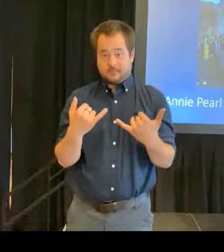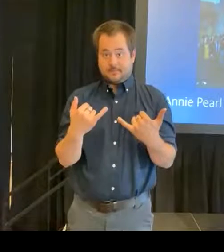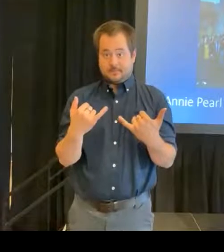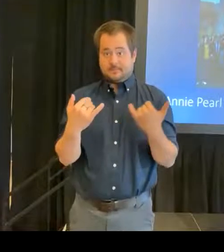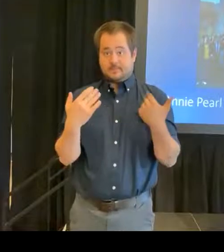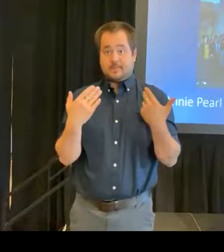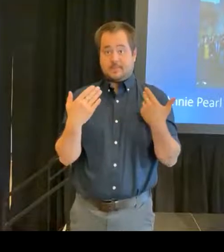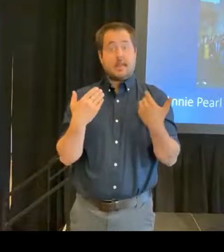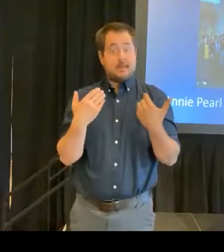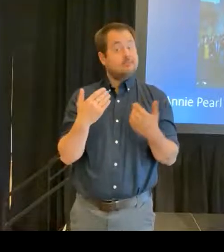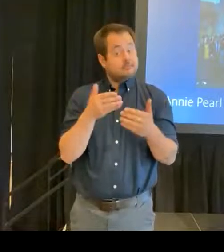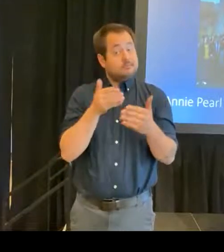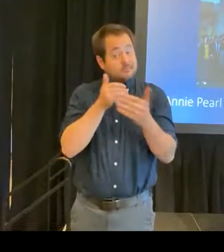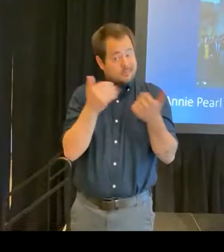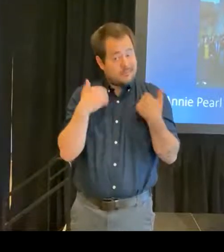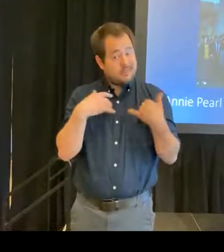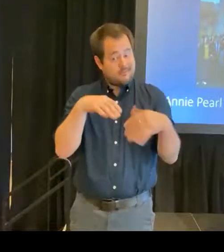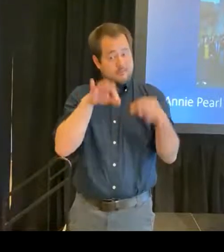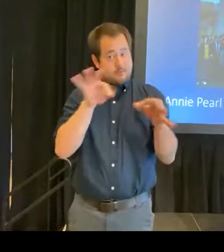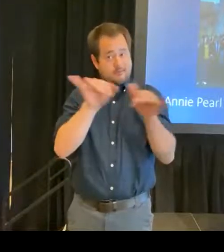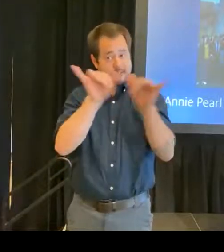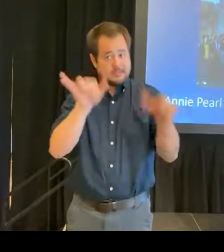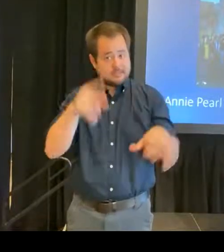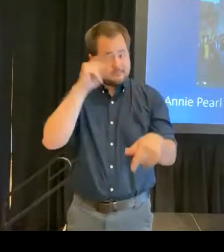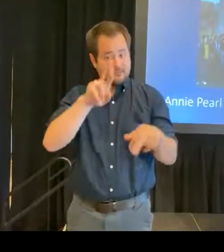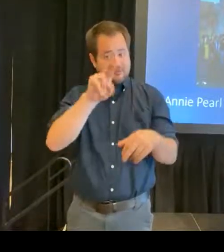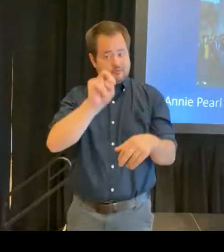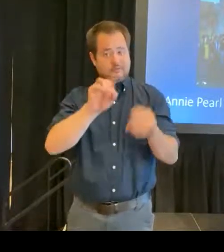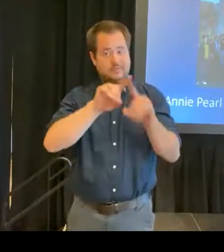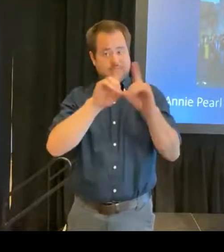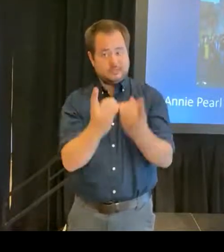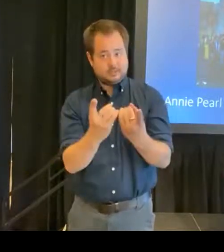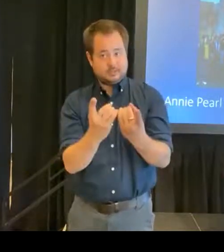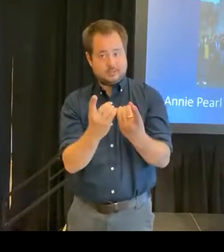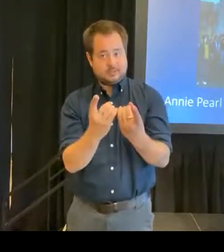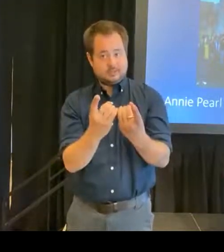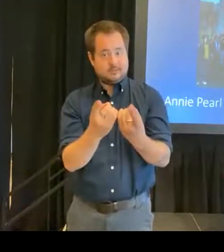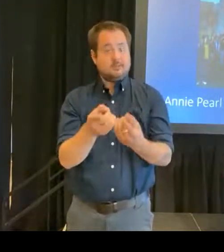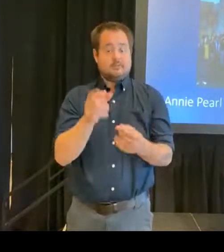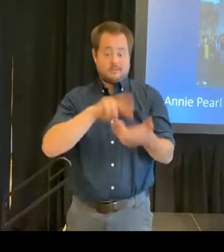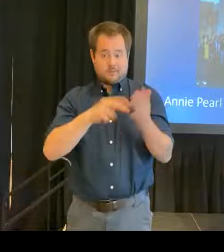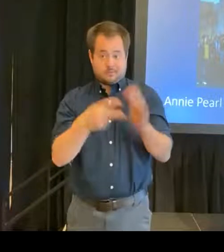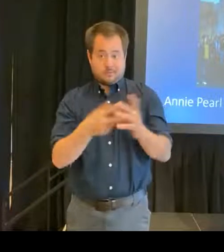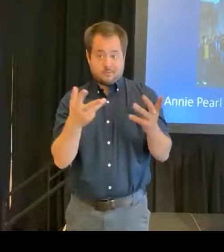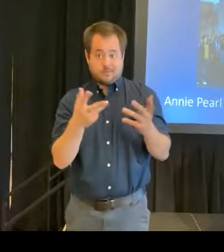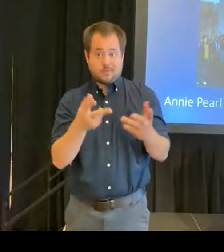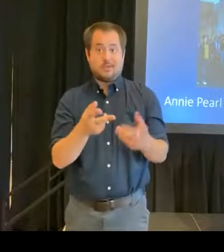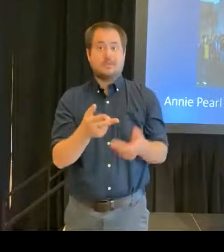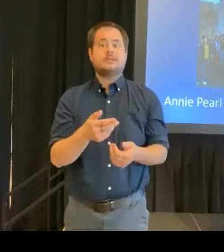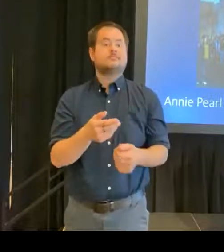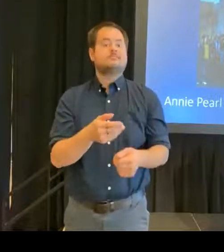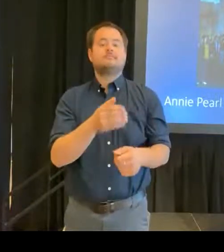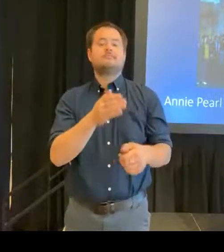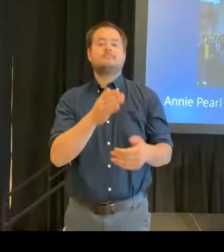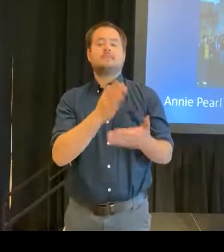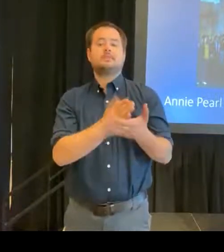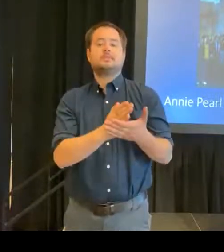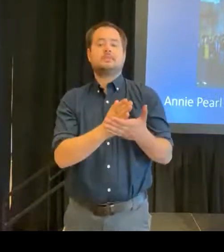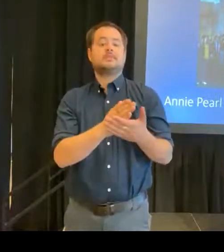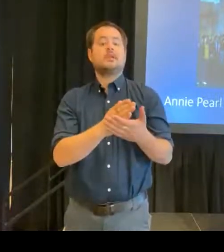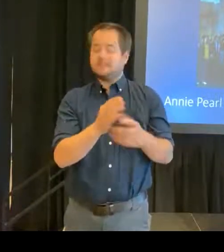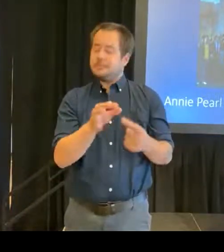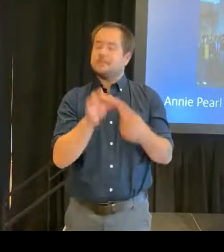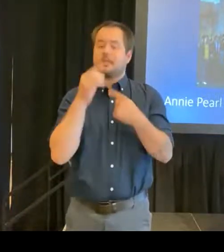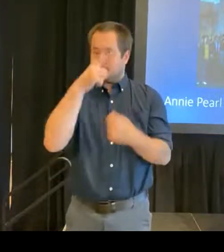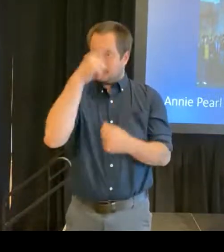perfect system in terms of redistricting to keep you from getting it, especially in the